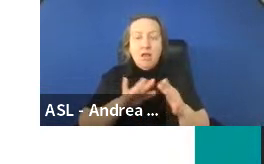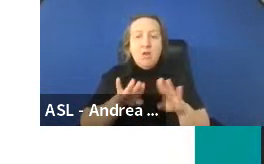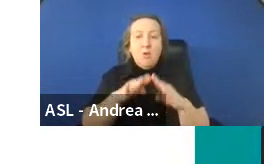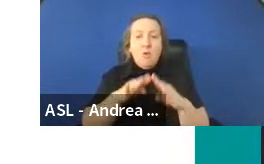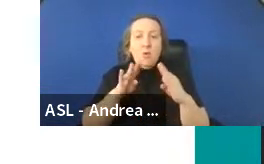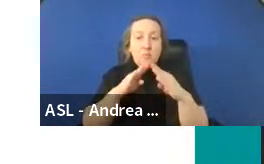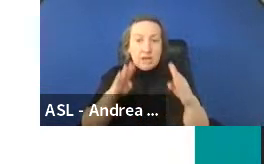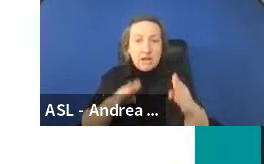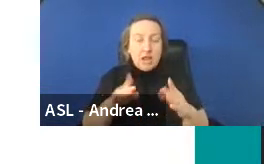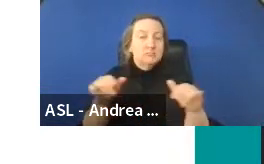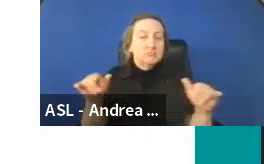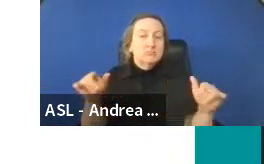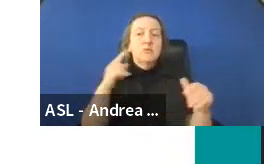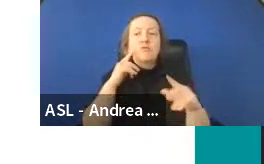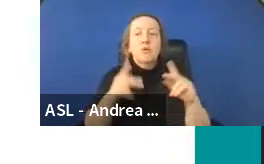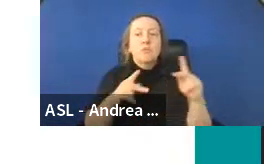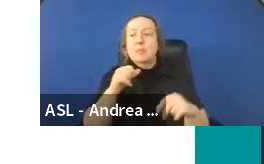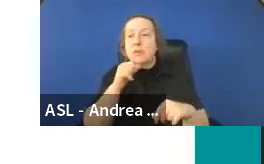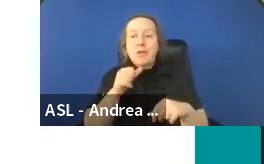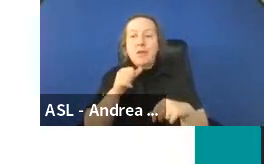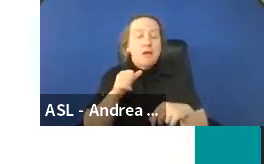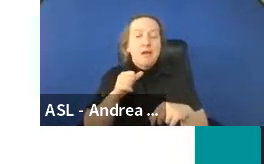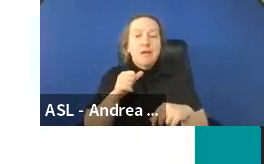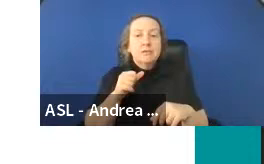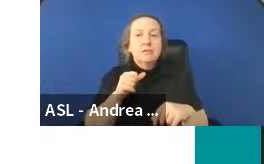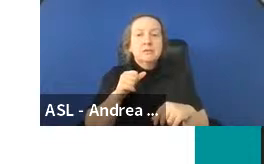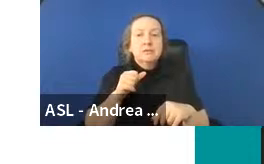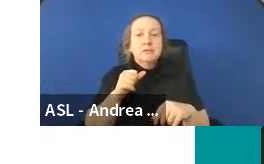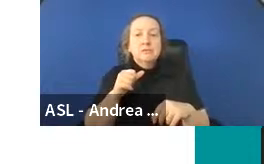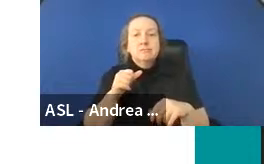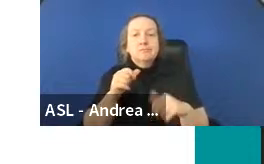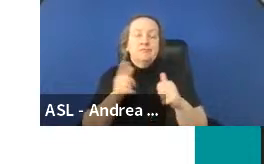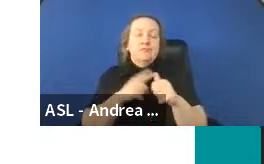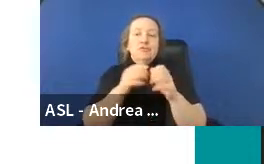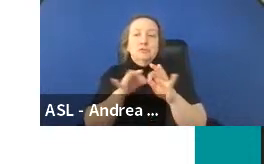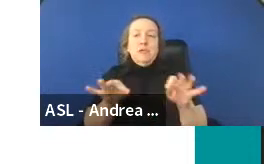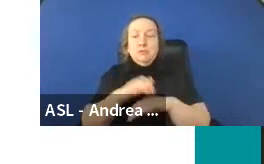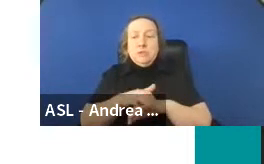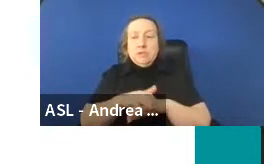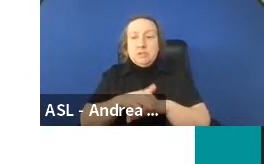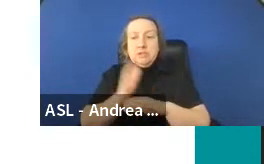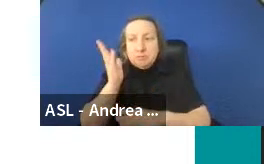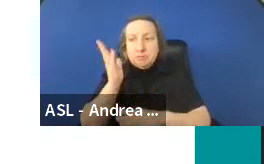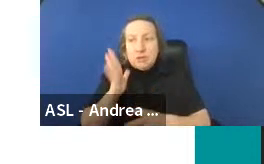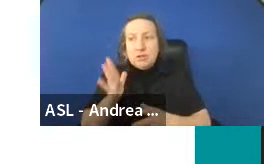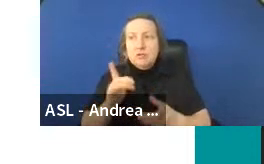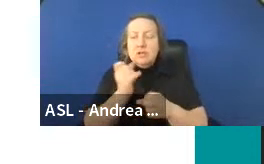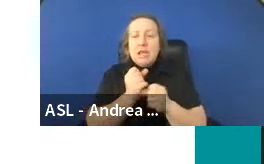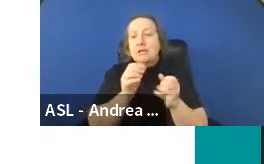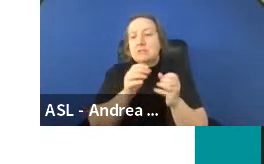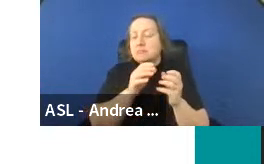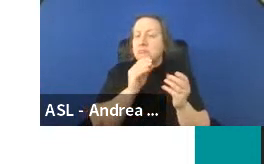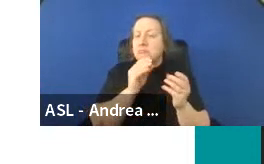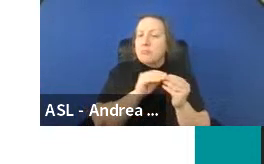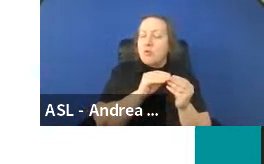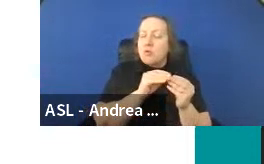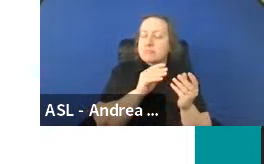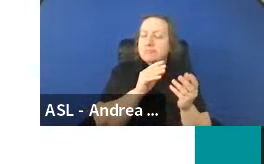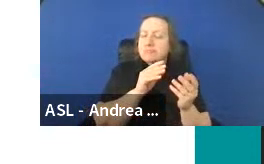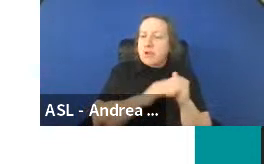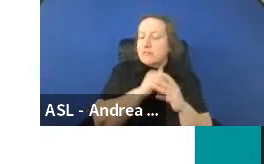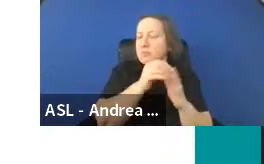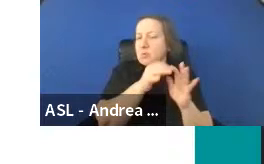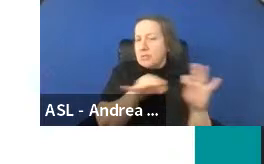Folks who are non-native English speakers could get this information in a language they felt more comfortable in, as well as making sure that we